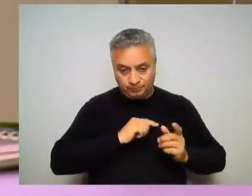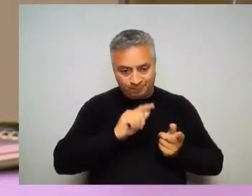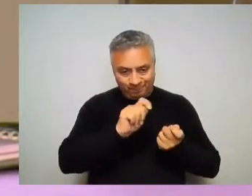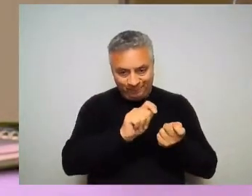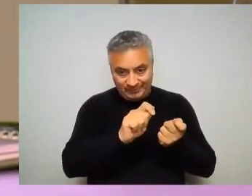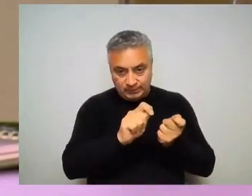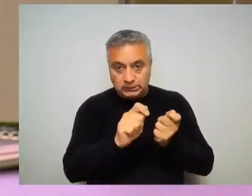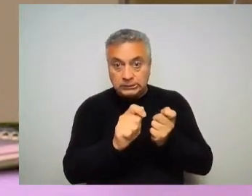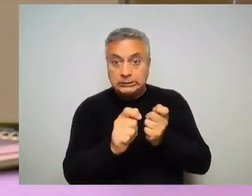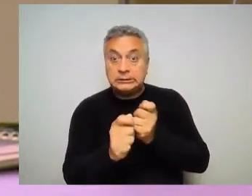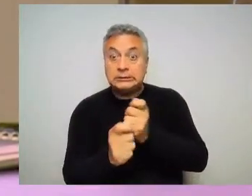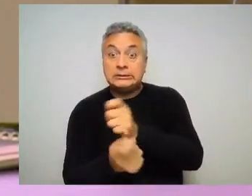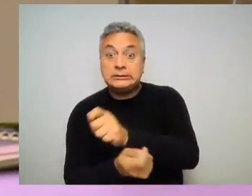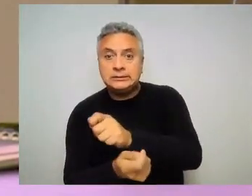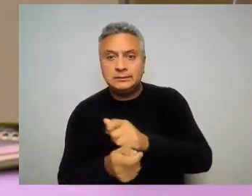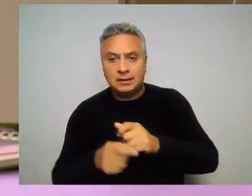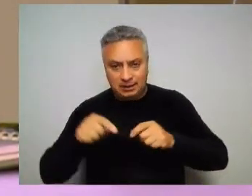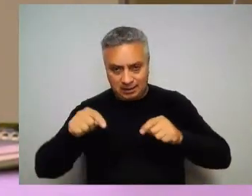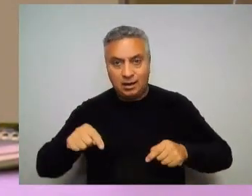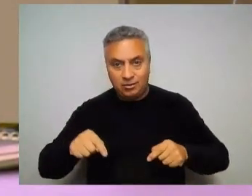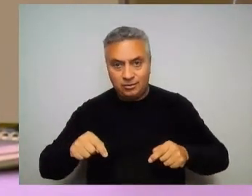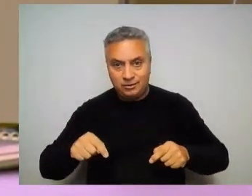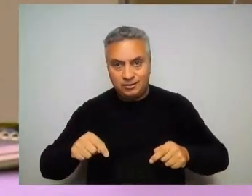living in a complex world,